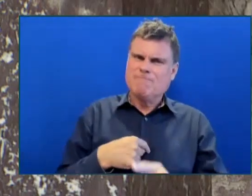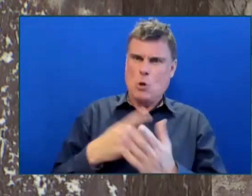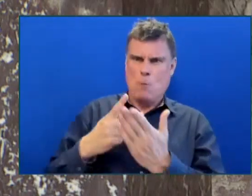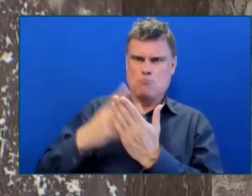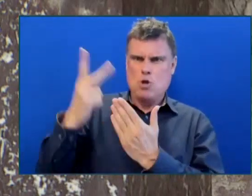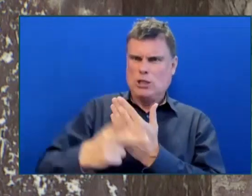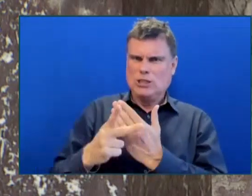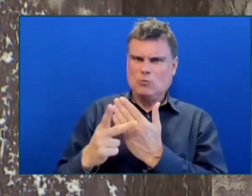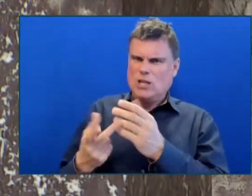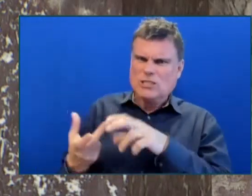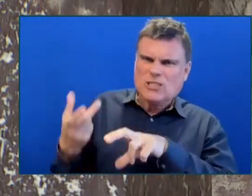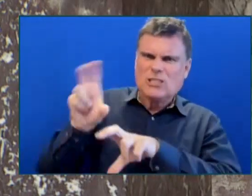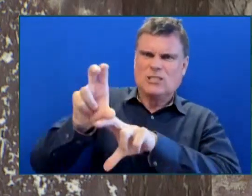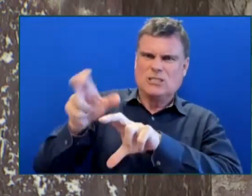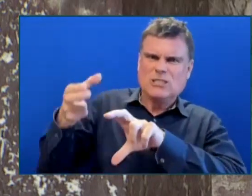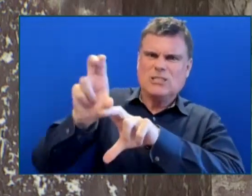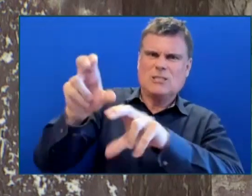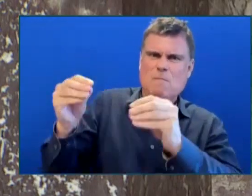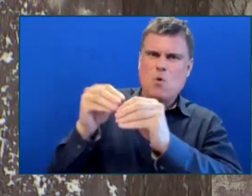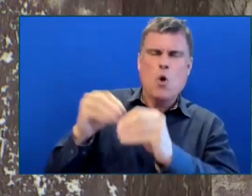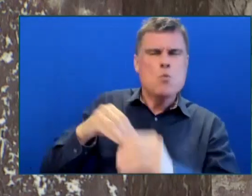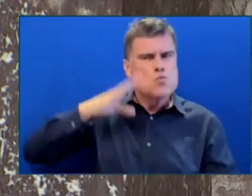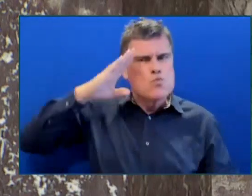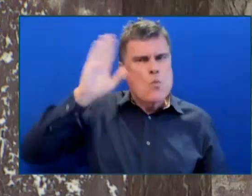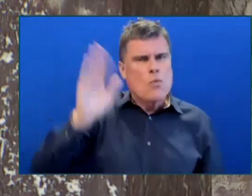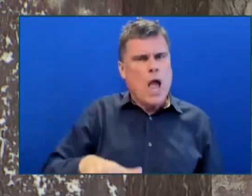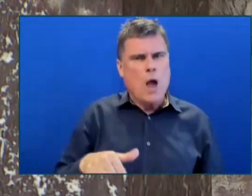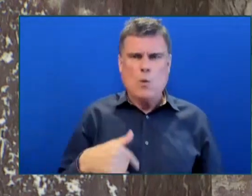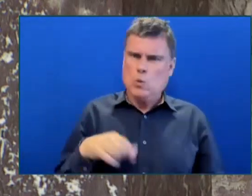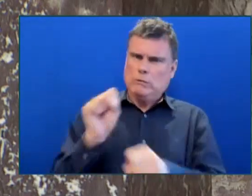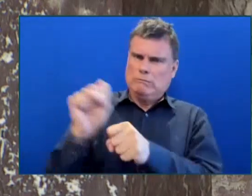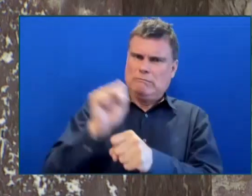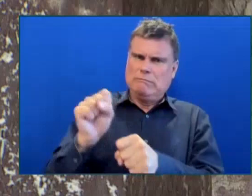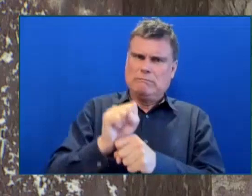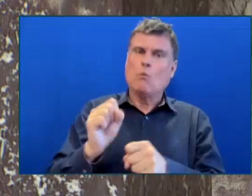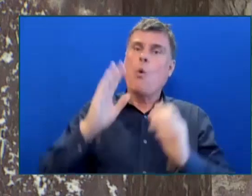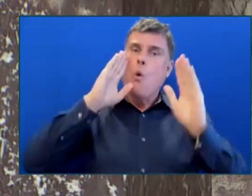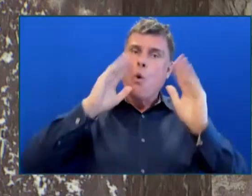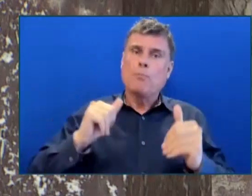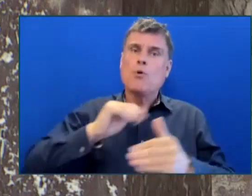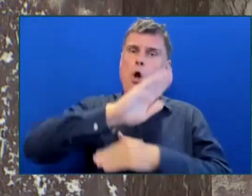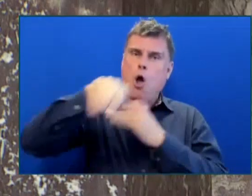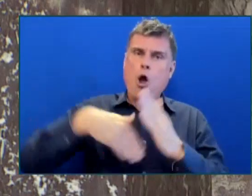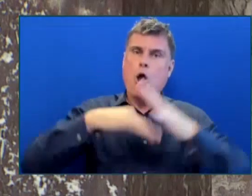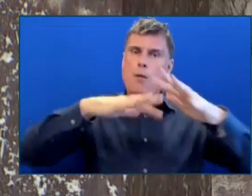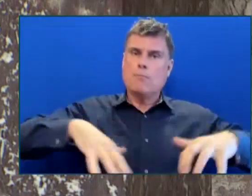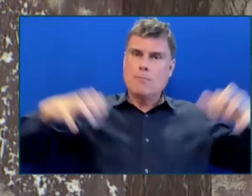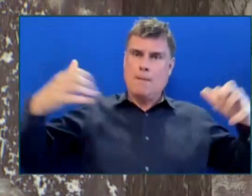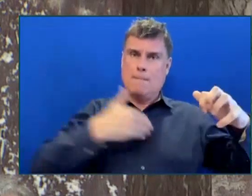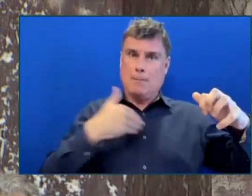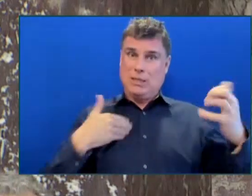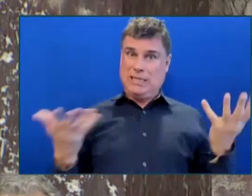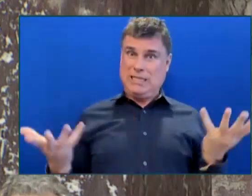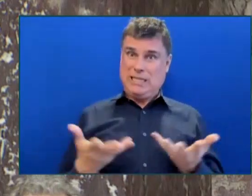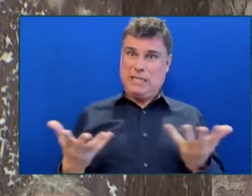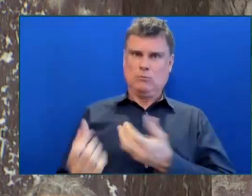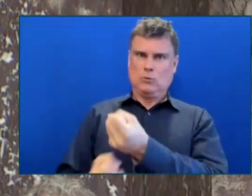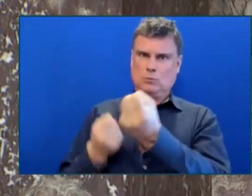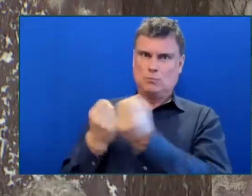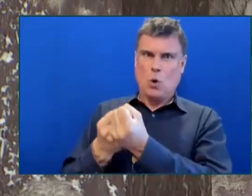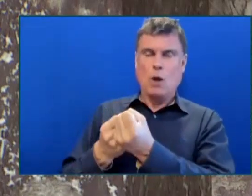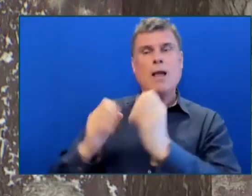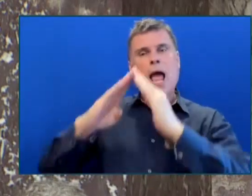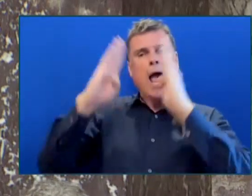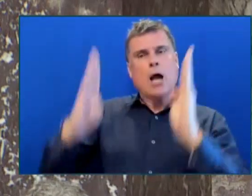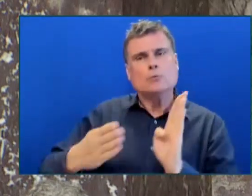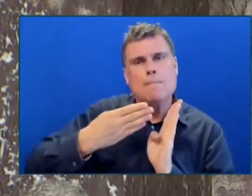all members in this House support the Homes for People strategy, overwhelmingly popular amongst the development community, private sector, not-for-profit